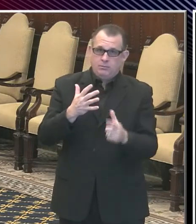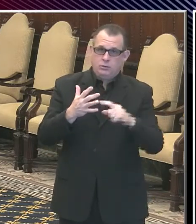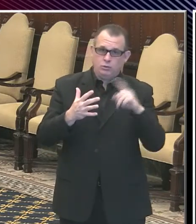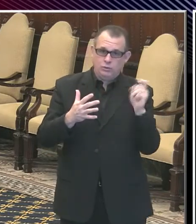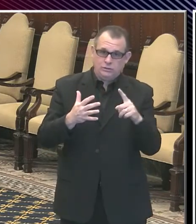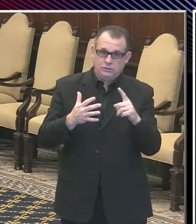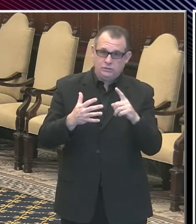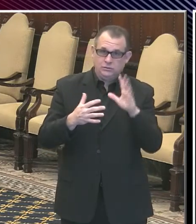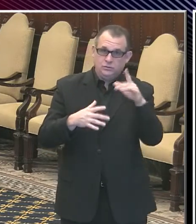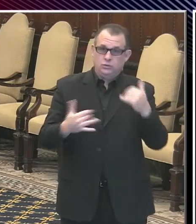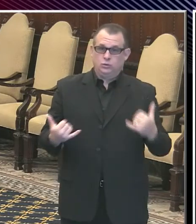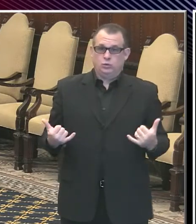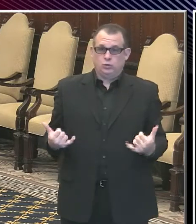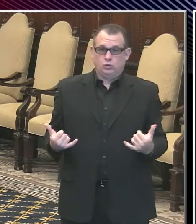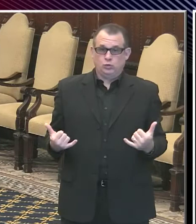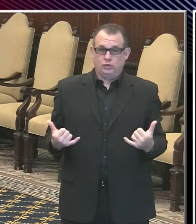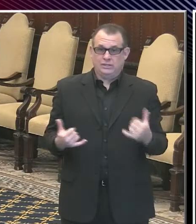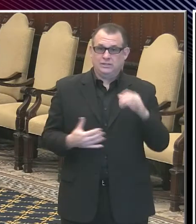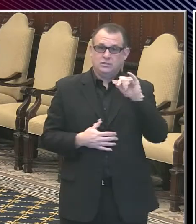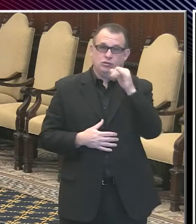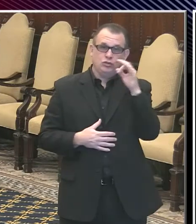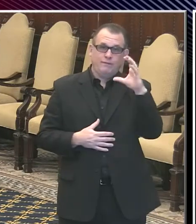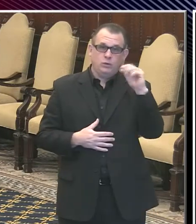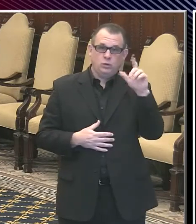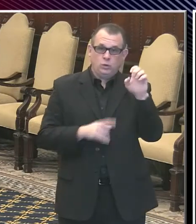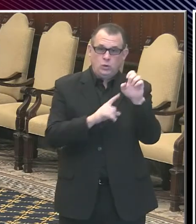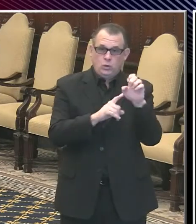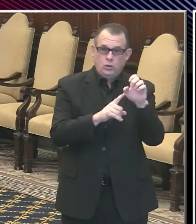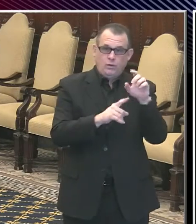off today with Jeff Cole of Fox 29.